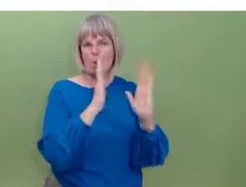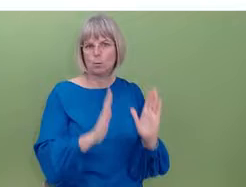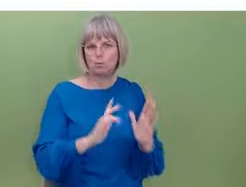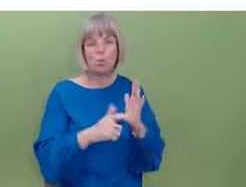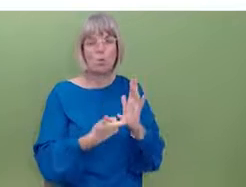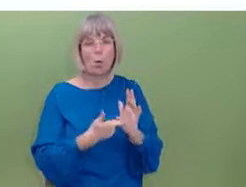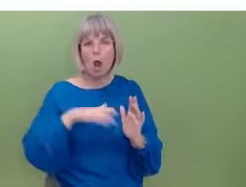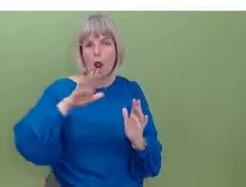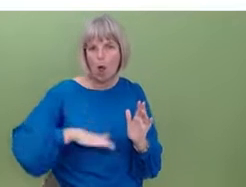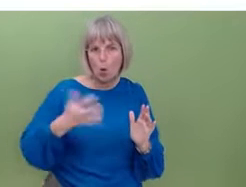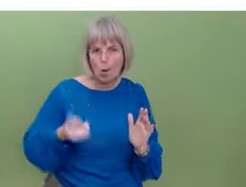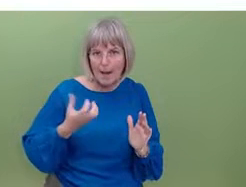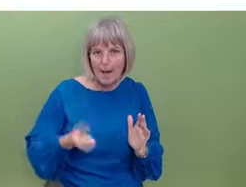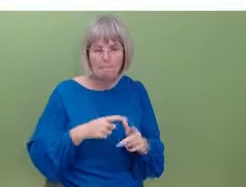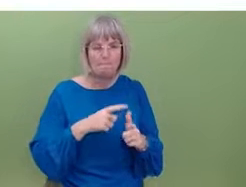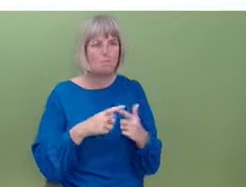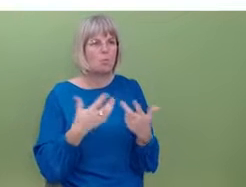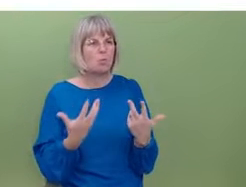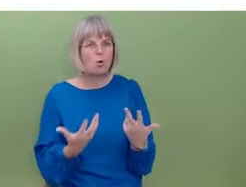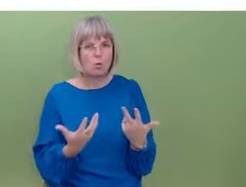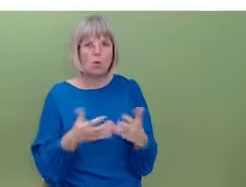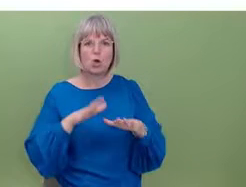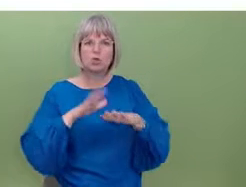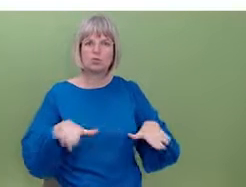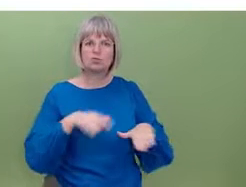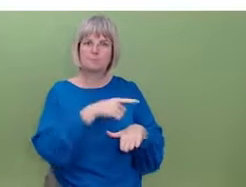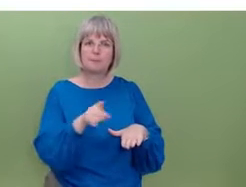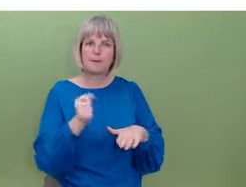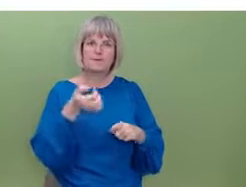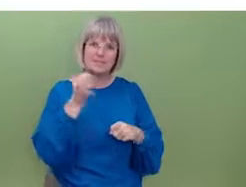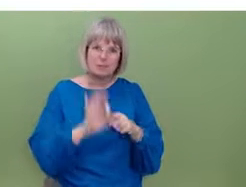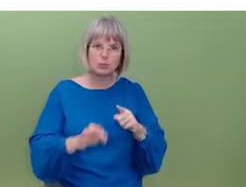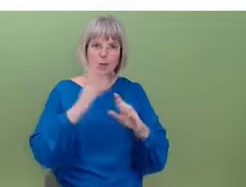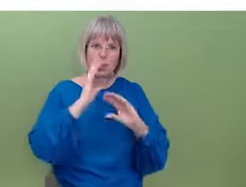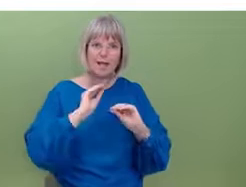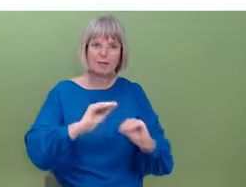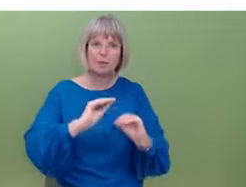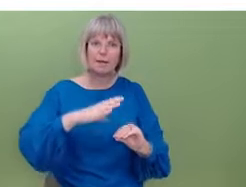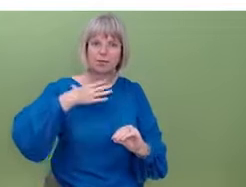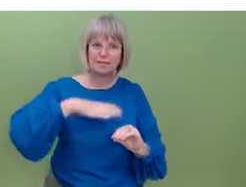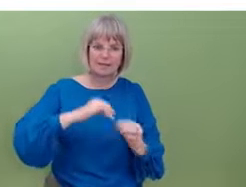children who had special educational needs are far more affected.